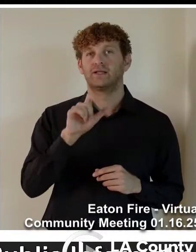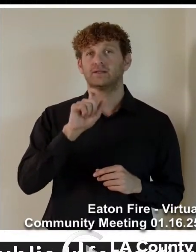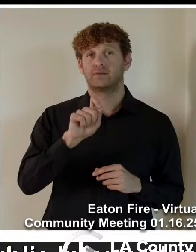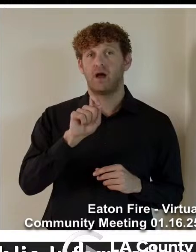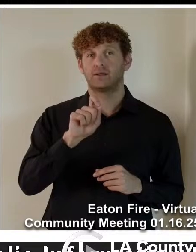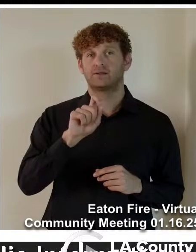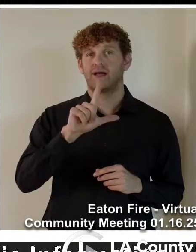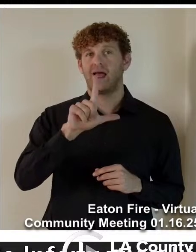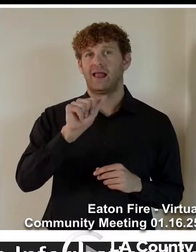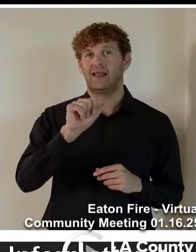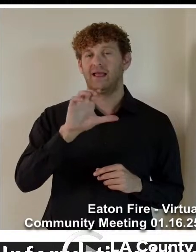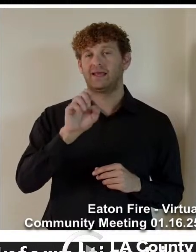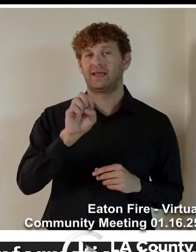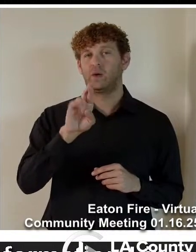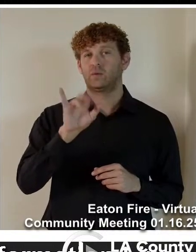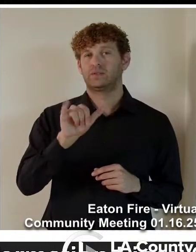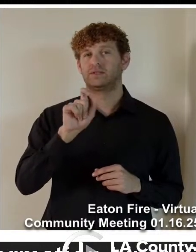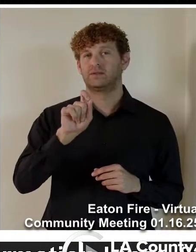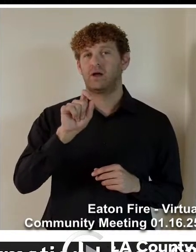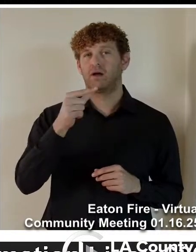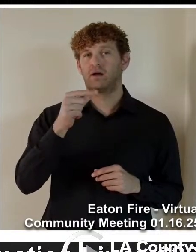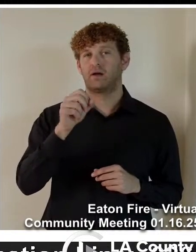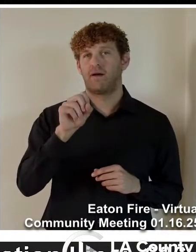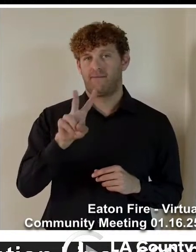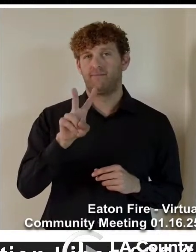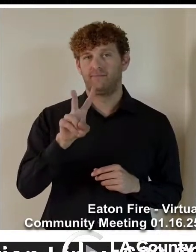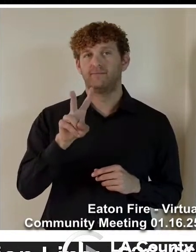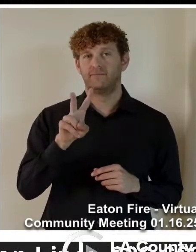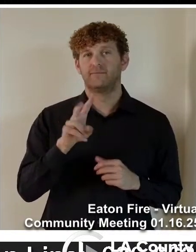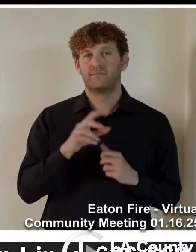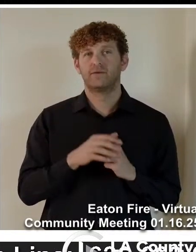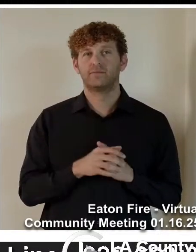recovery.lacounty.gov, or you can visit CAL FIRE's website at